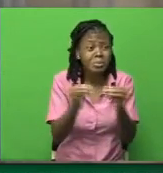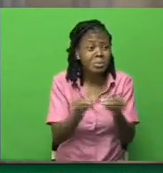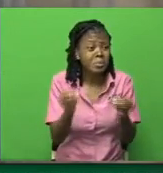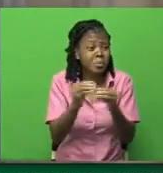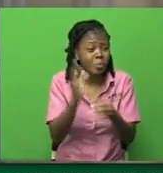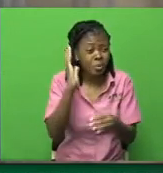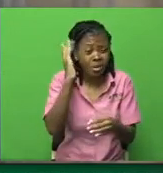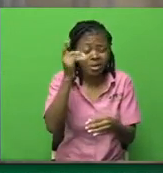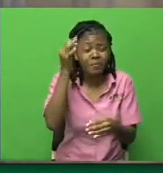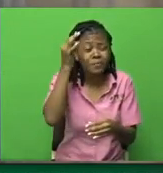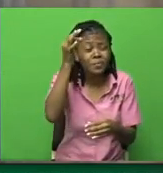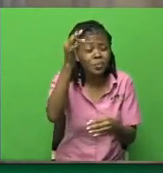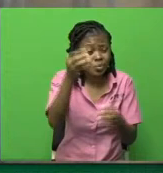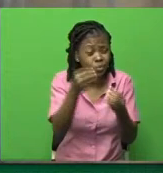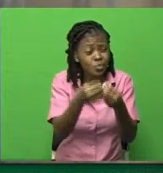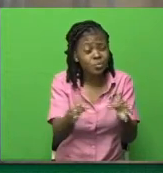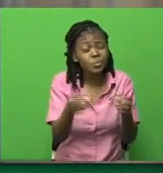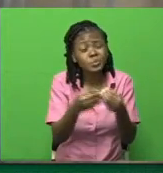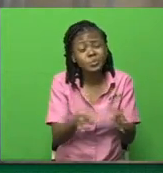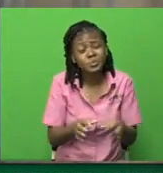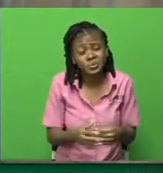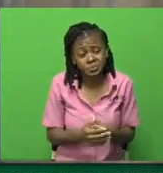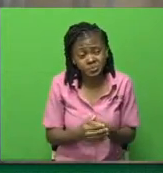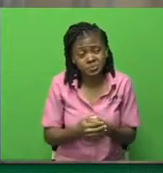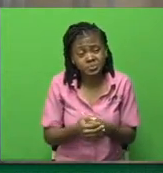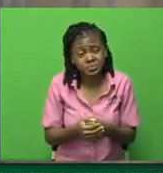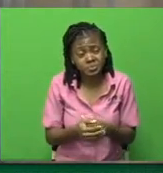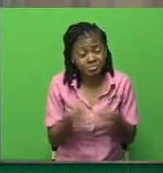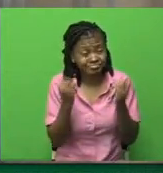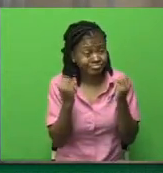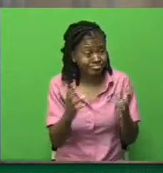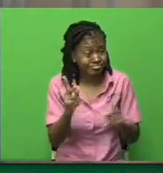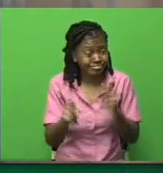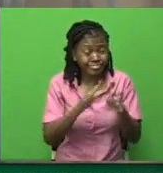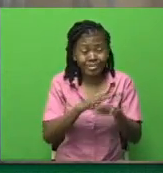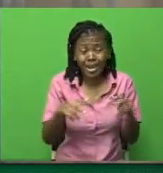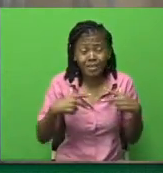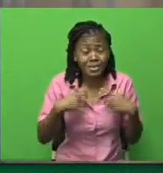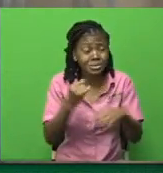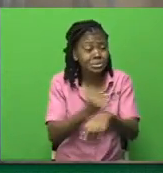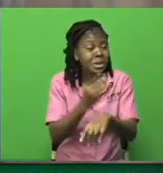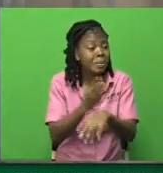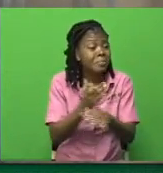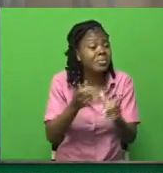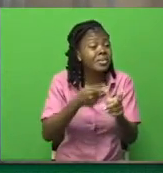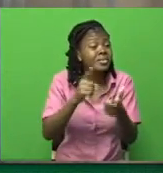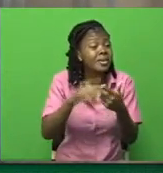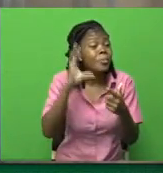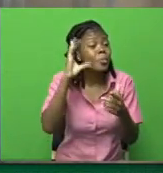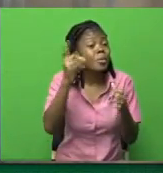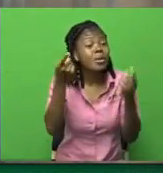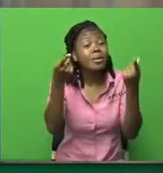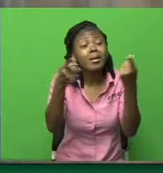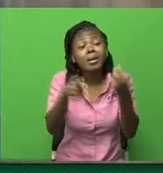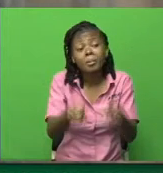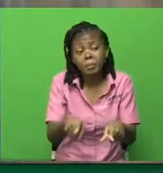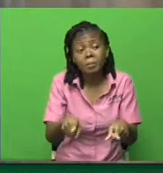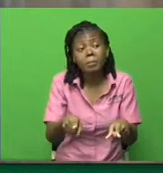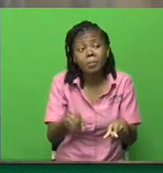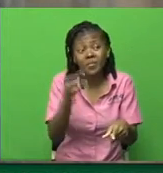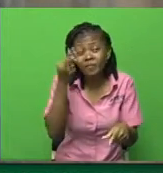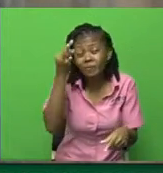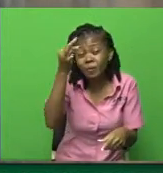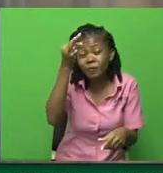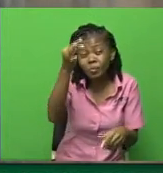the massive level of unemployment also has severe social consequences for current and future Generations